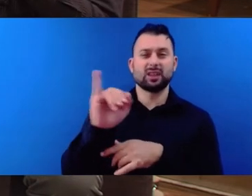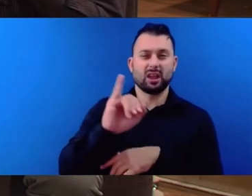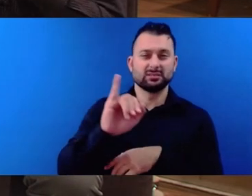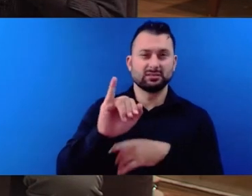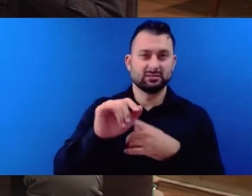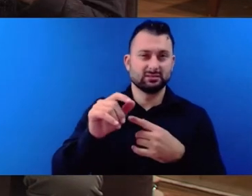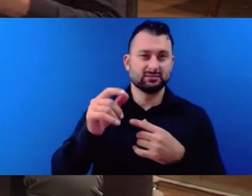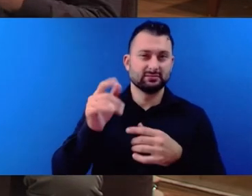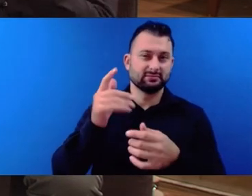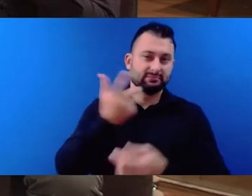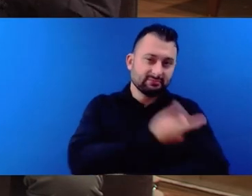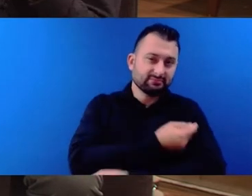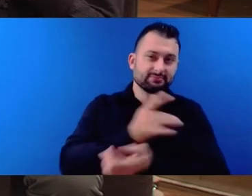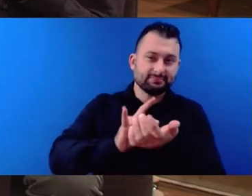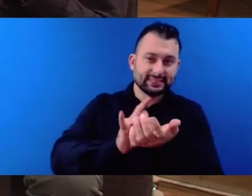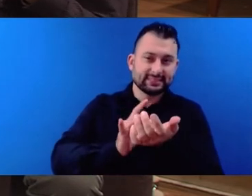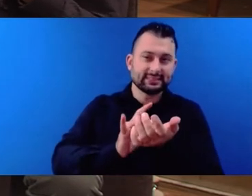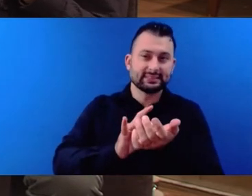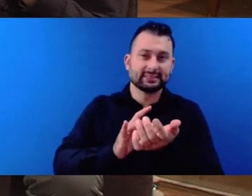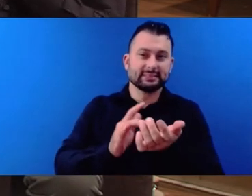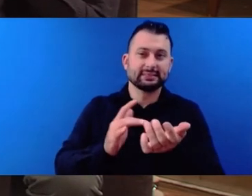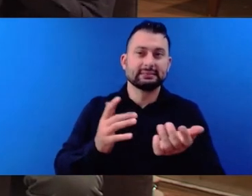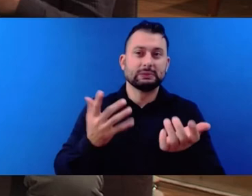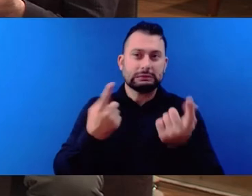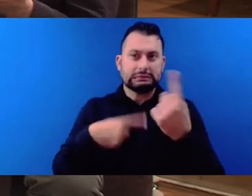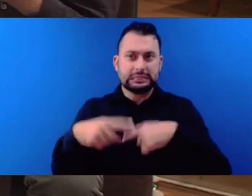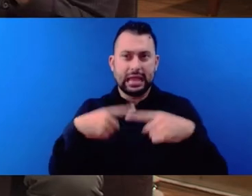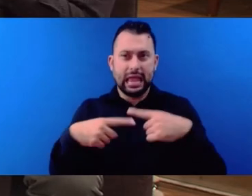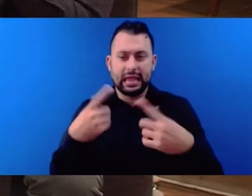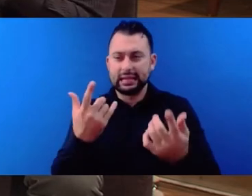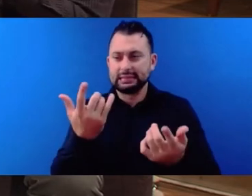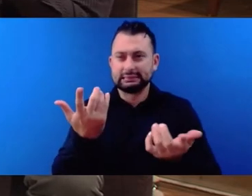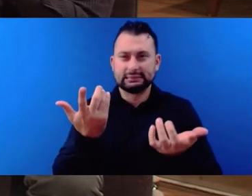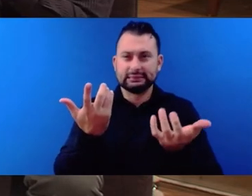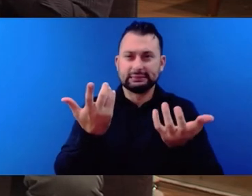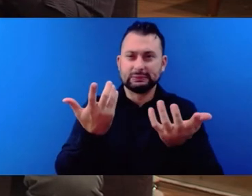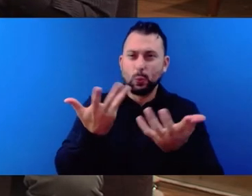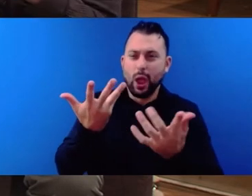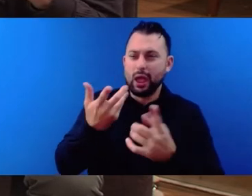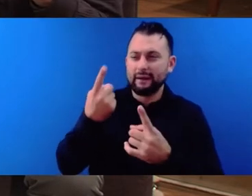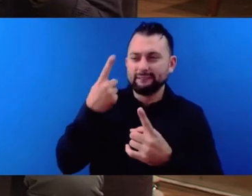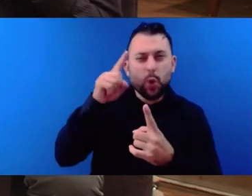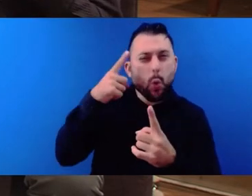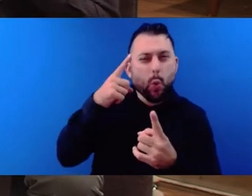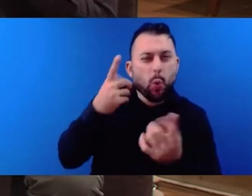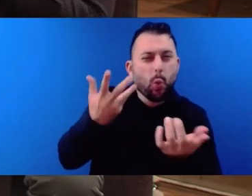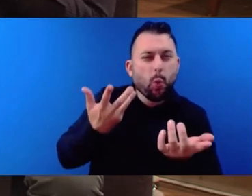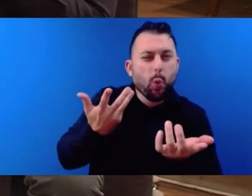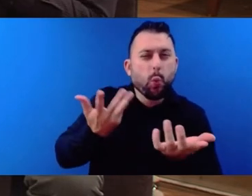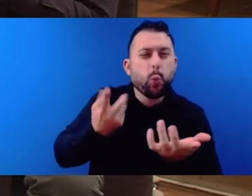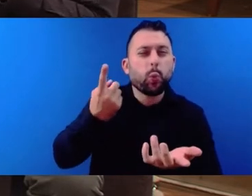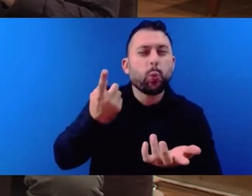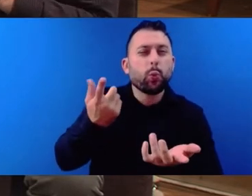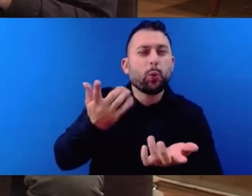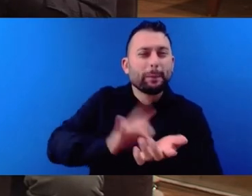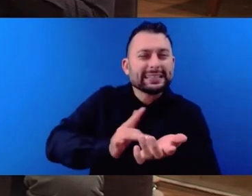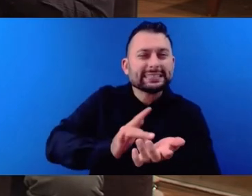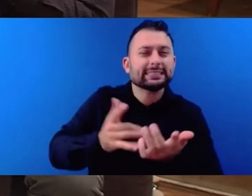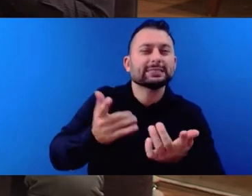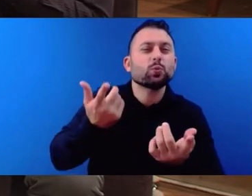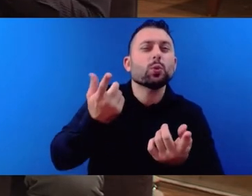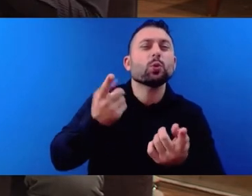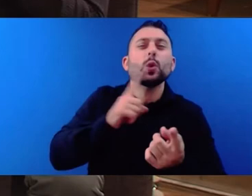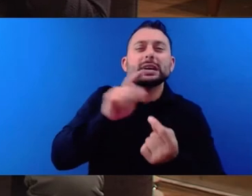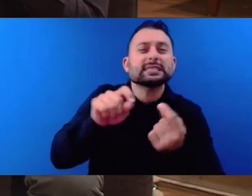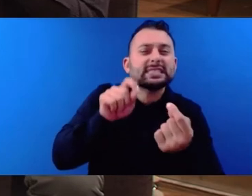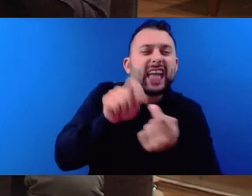So when we're talking about insulin, where is that from? How is it made? And